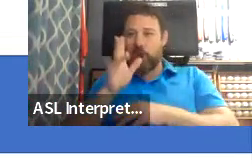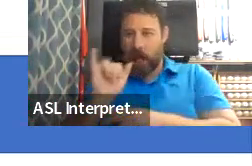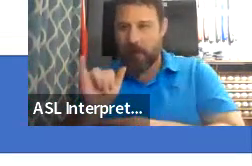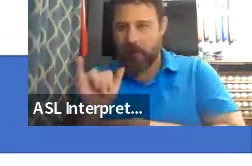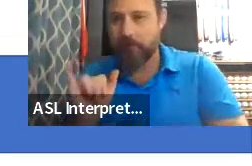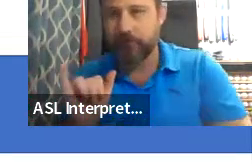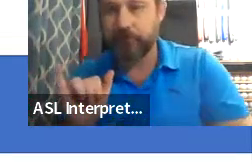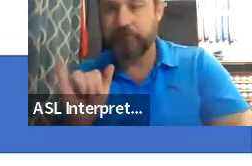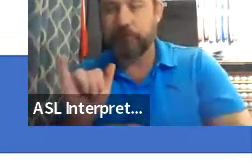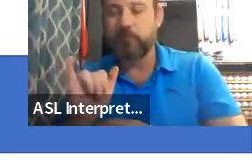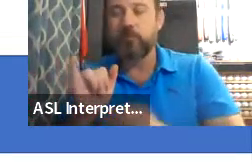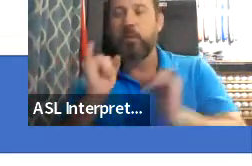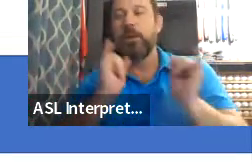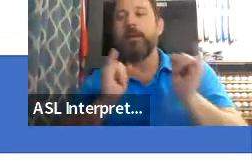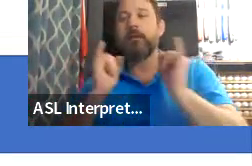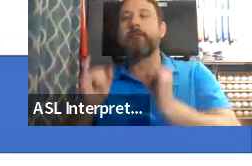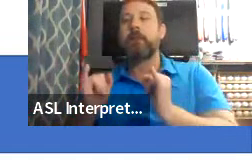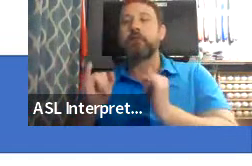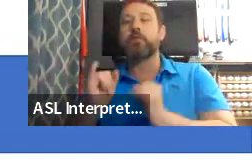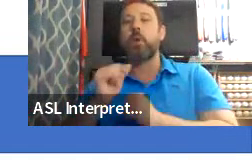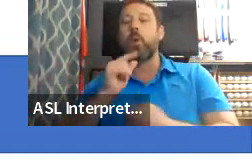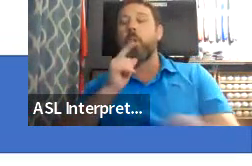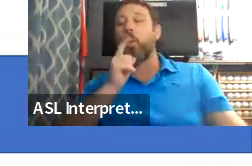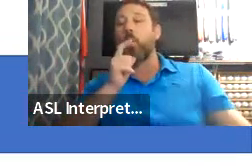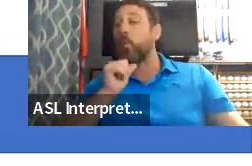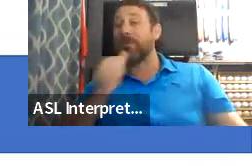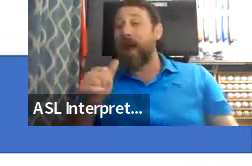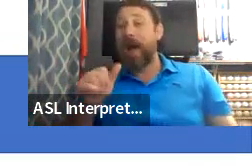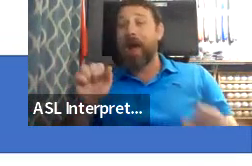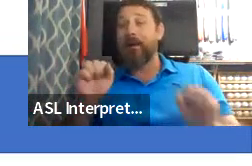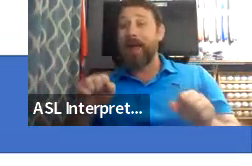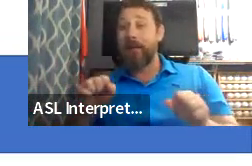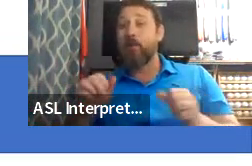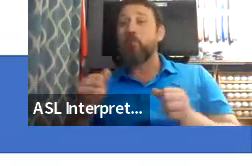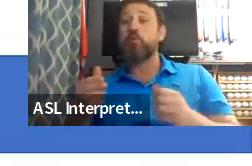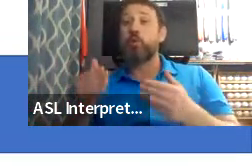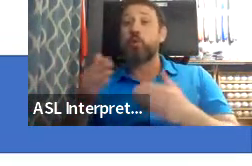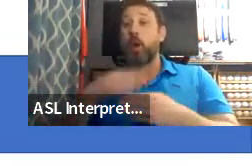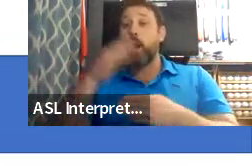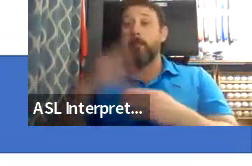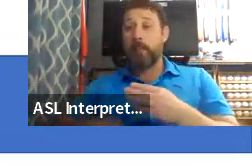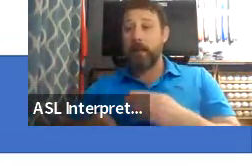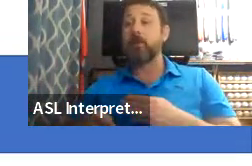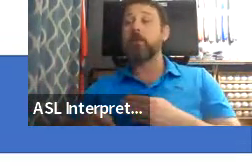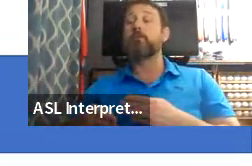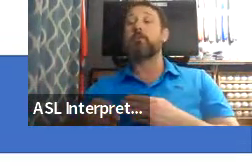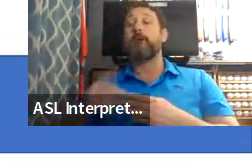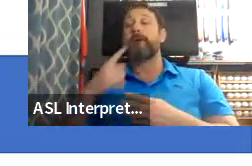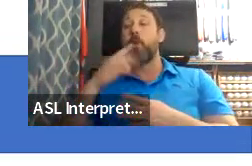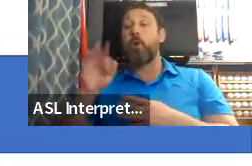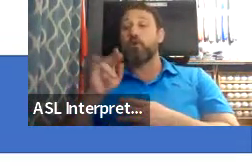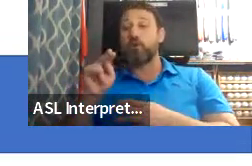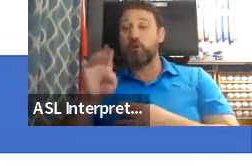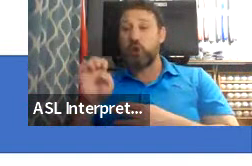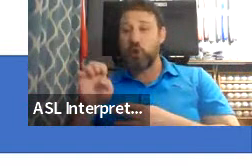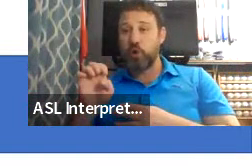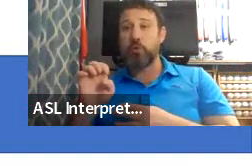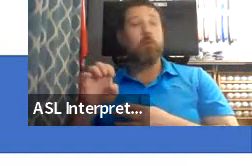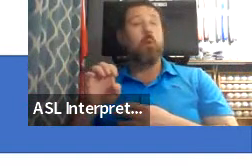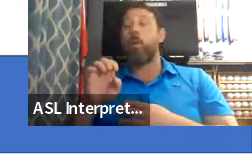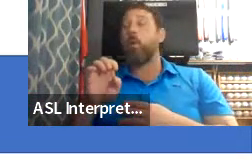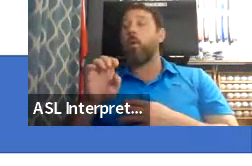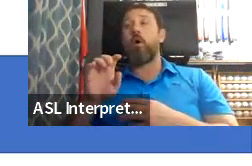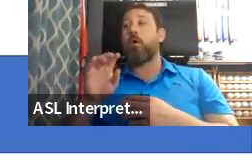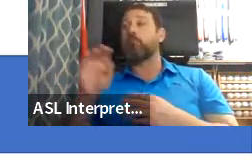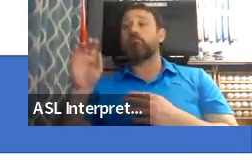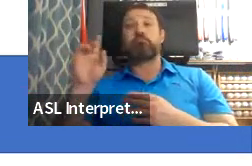so individuals who are not able to complete their renewal for June, or if they're no longer